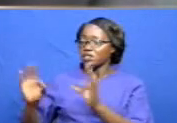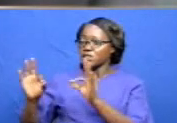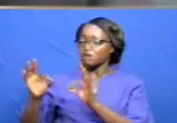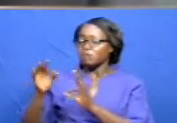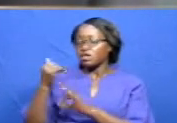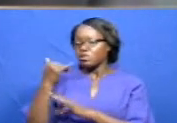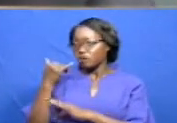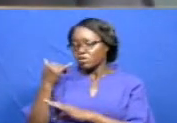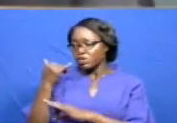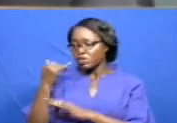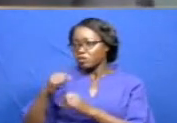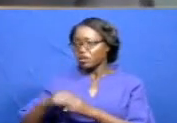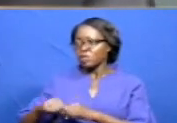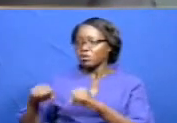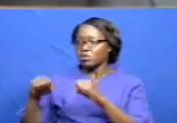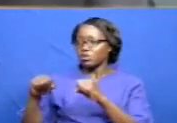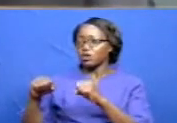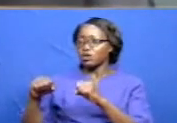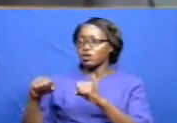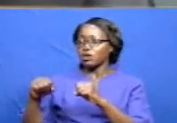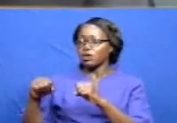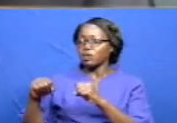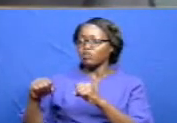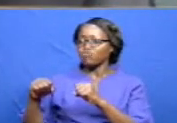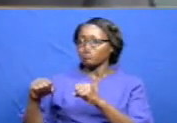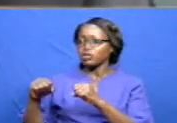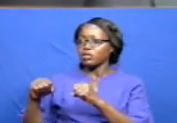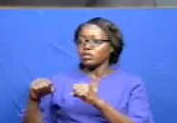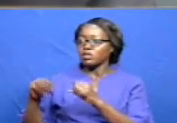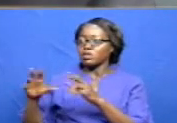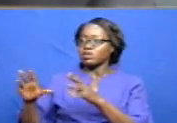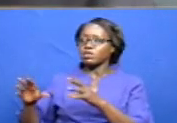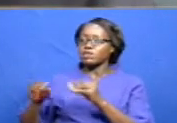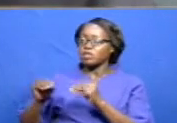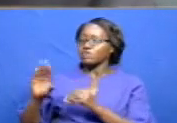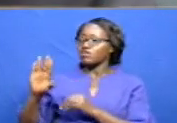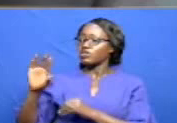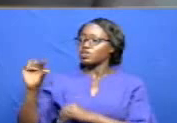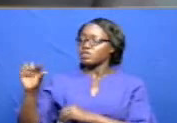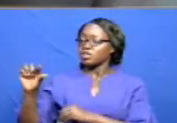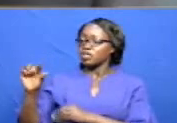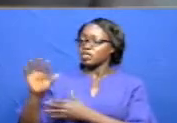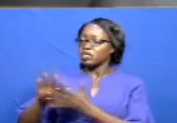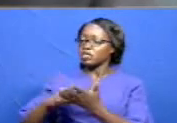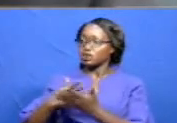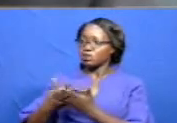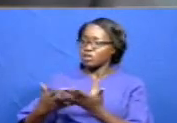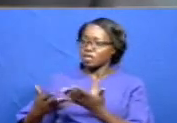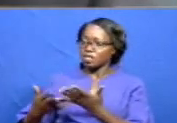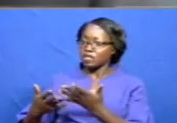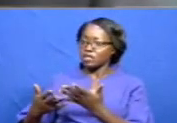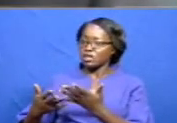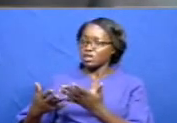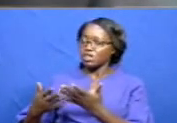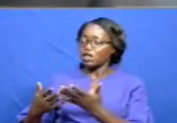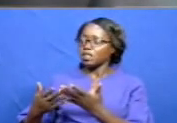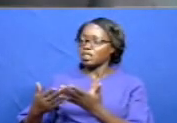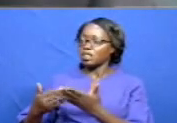smartphones, which can be able to receive a 4G signal. And in the next few